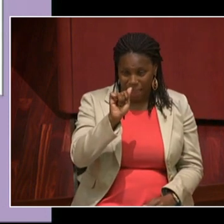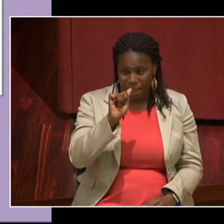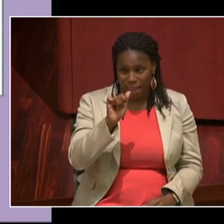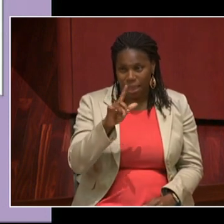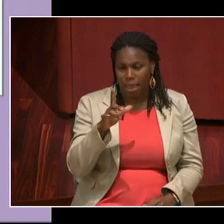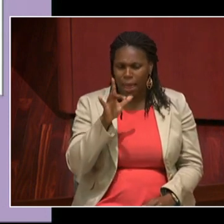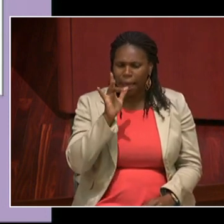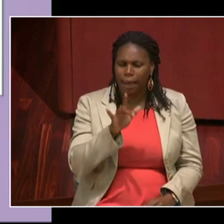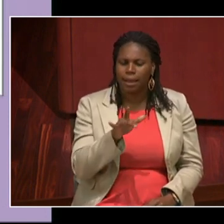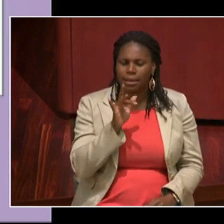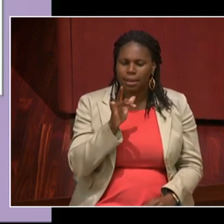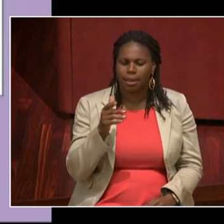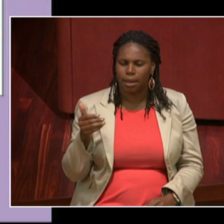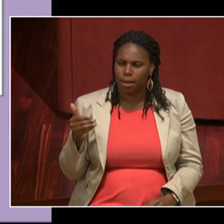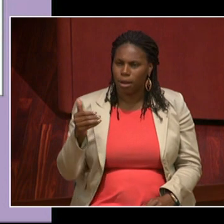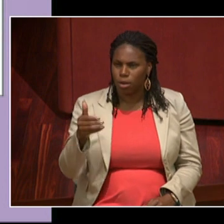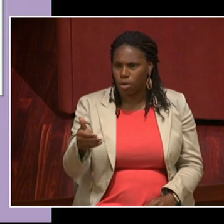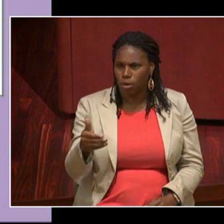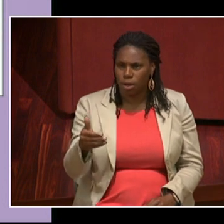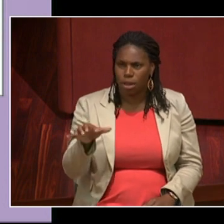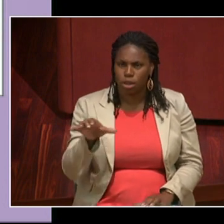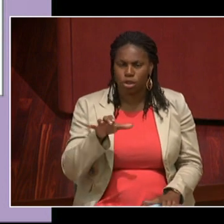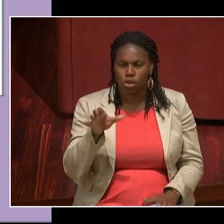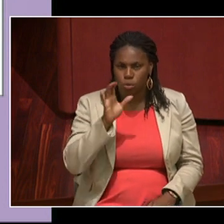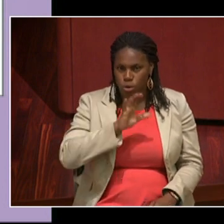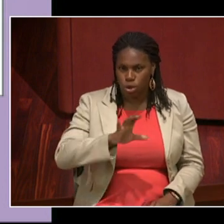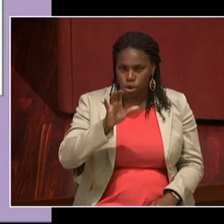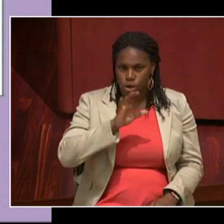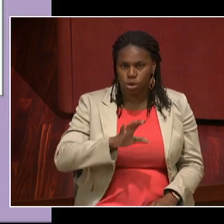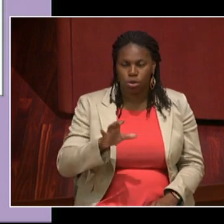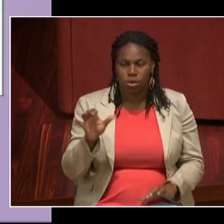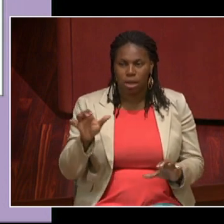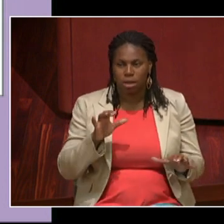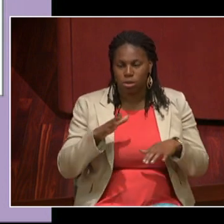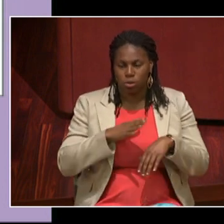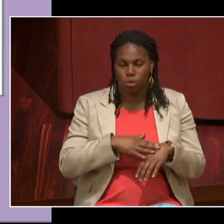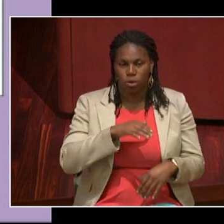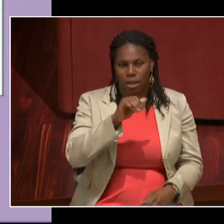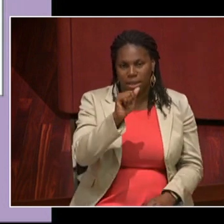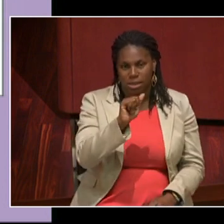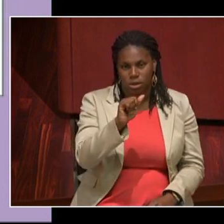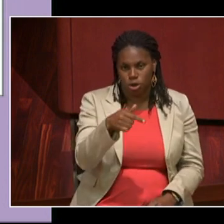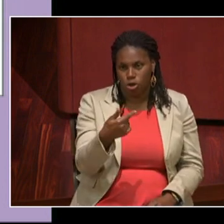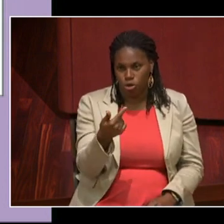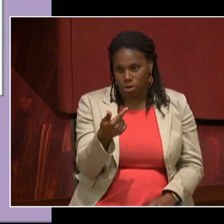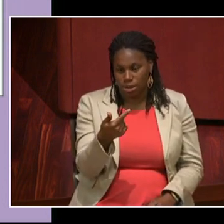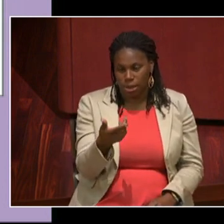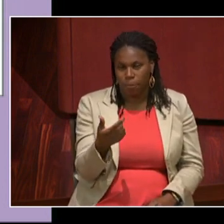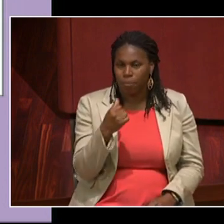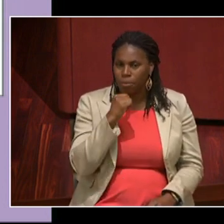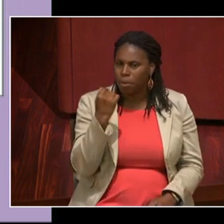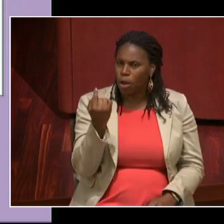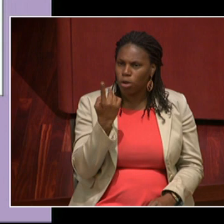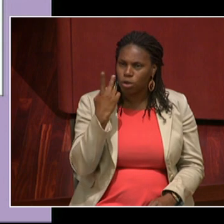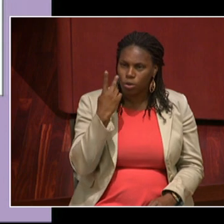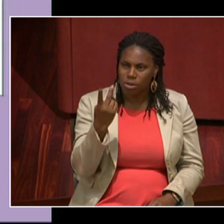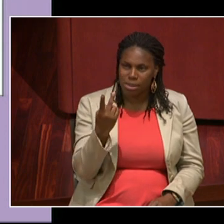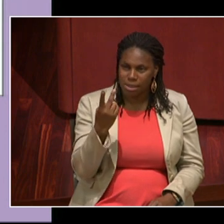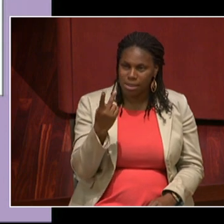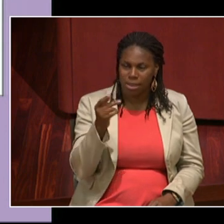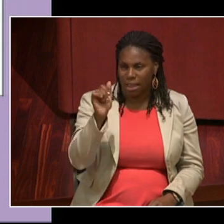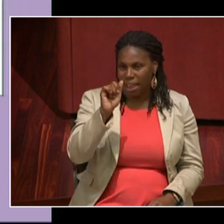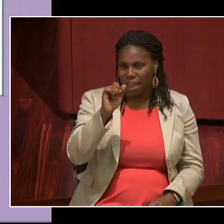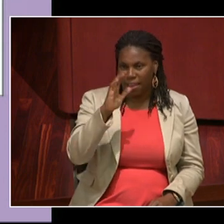that and I go ahead and do a search, again I did mine on Antonio Grande, I'm now only going to see A file